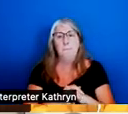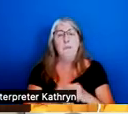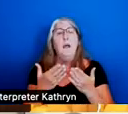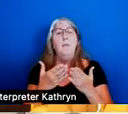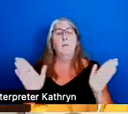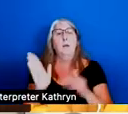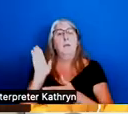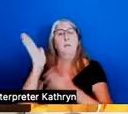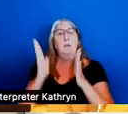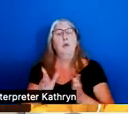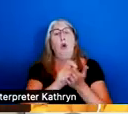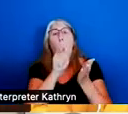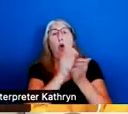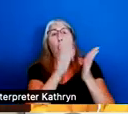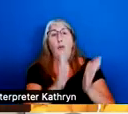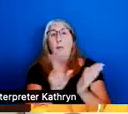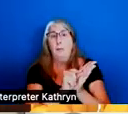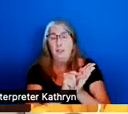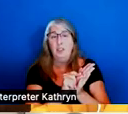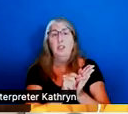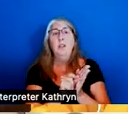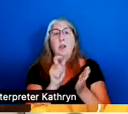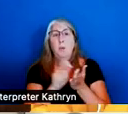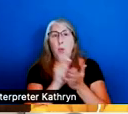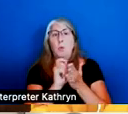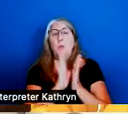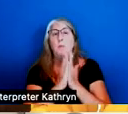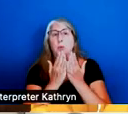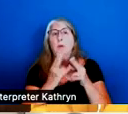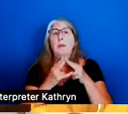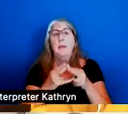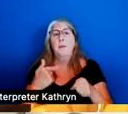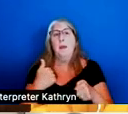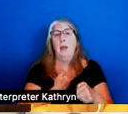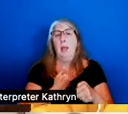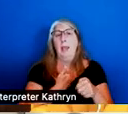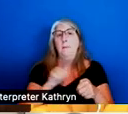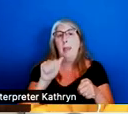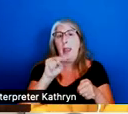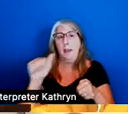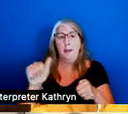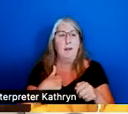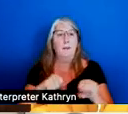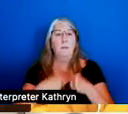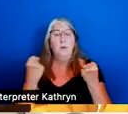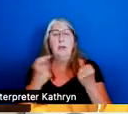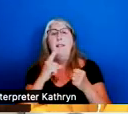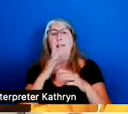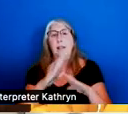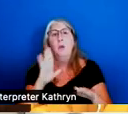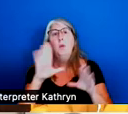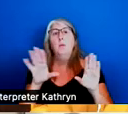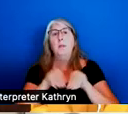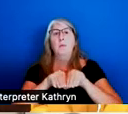author now. I wrote my book. The name of the book is I Am Anna, and I Am Breaking the Silence. My book will be released on